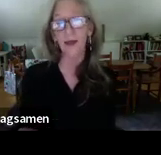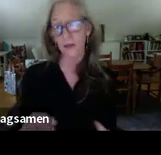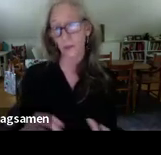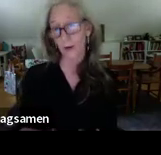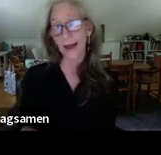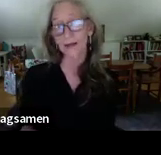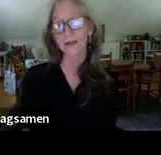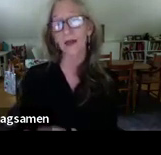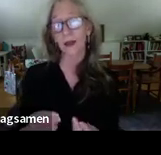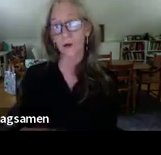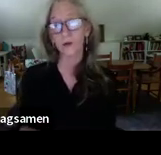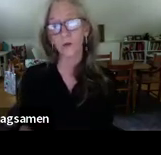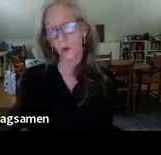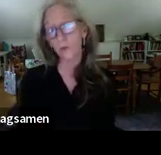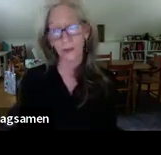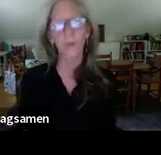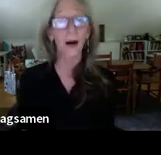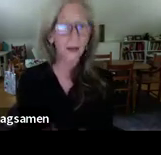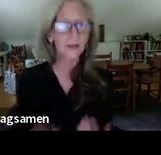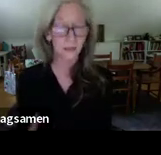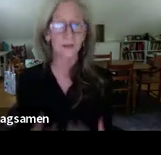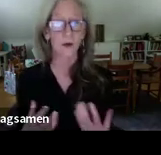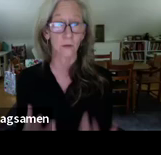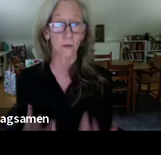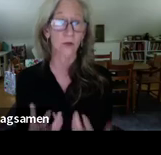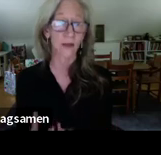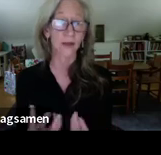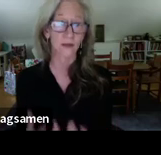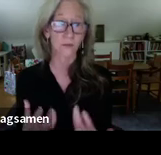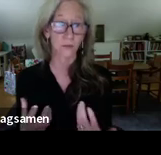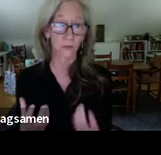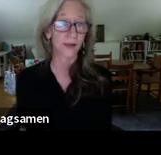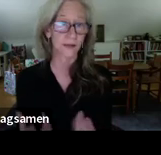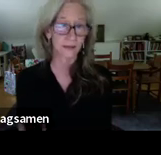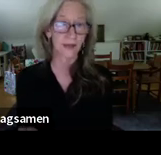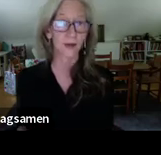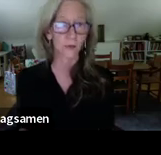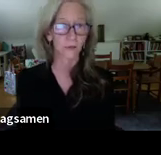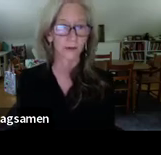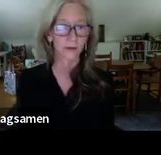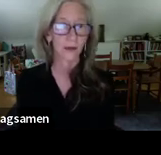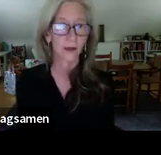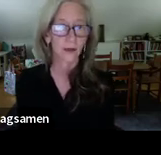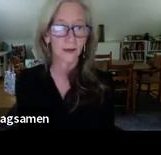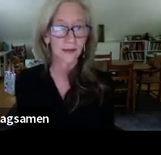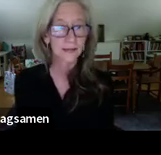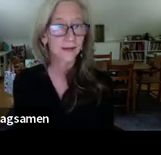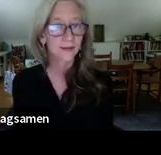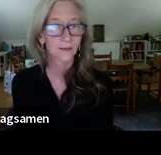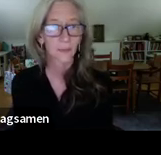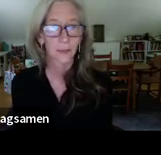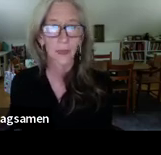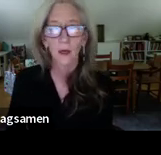evidence, the practice, and also hopefully the policies around making this really a sustainable field. Next